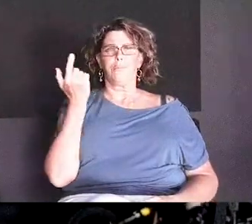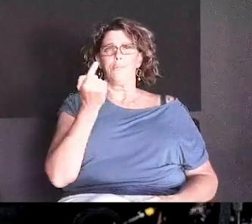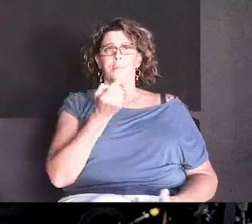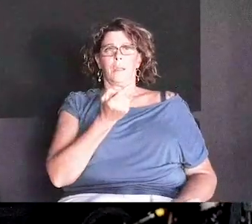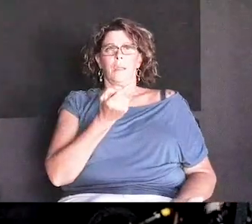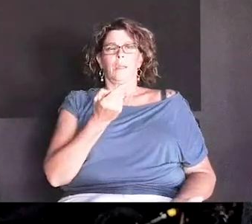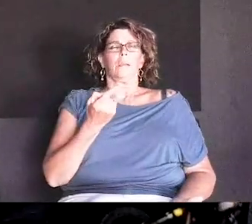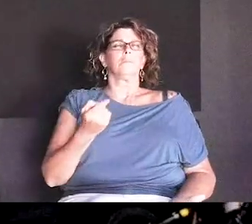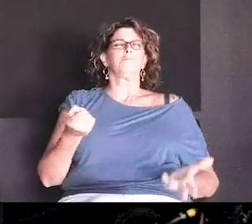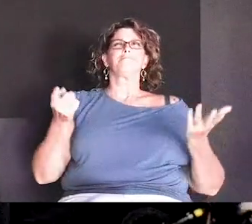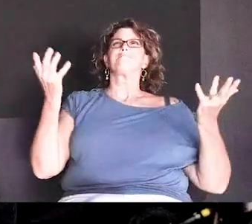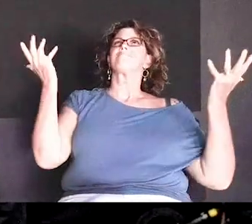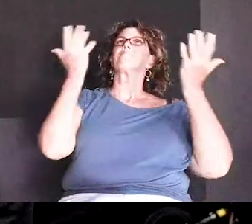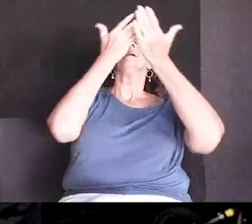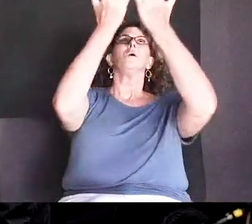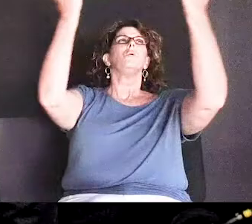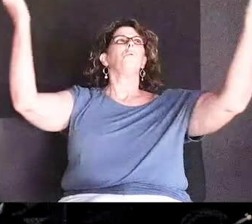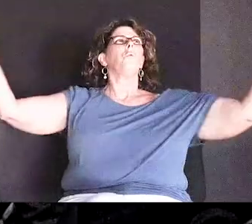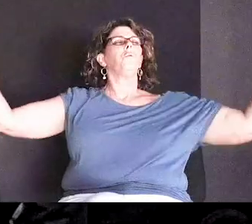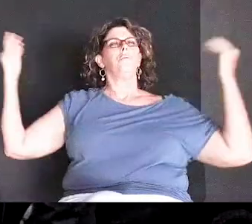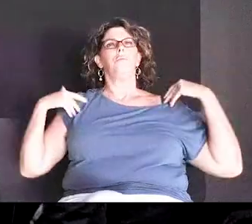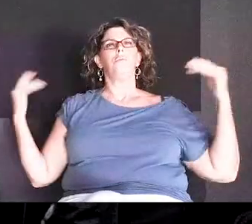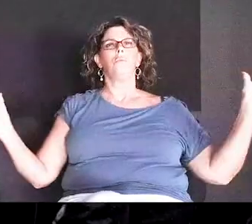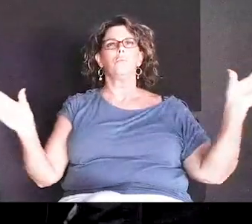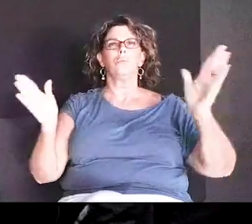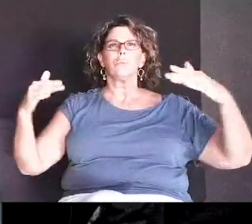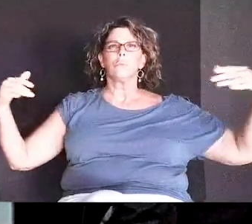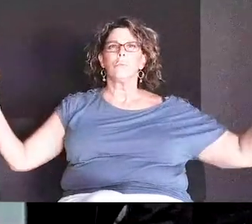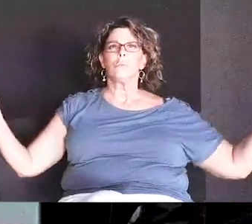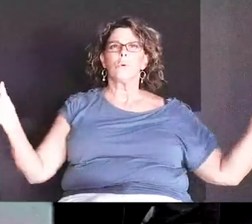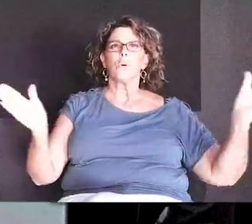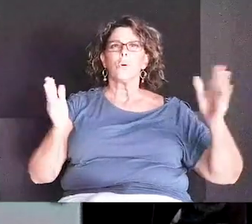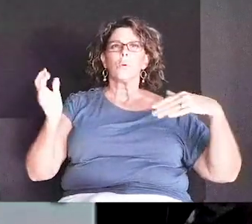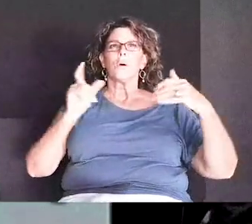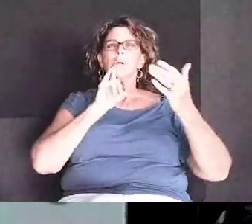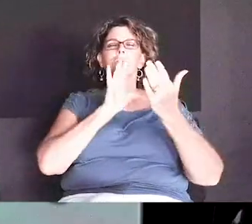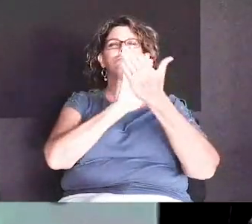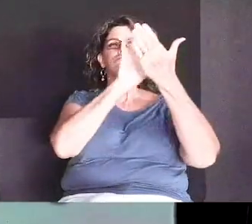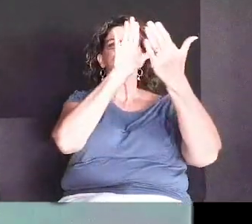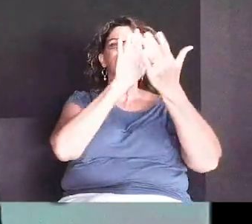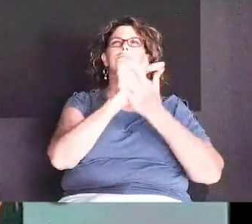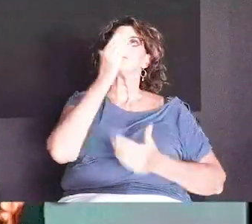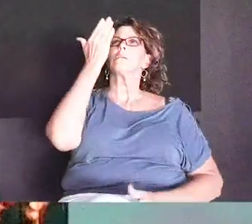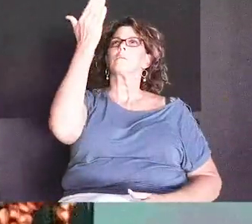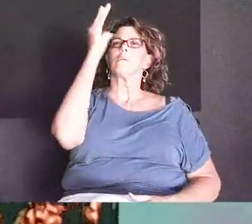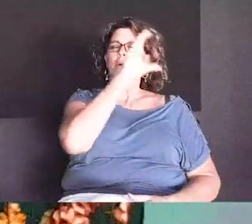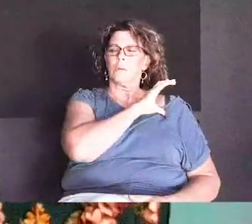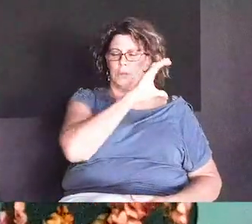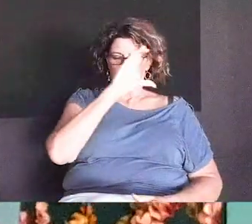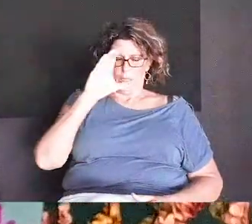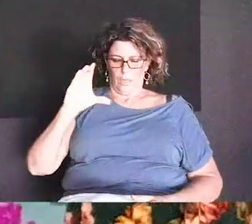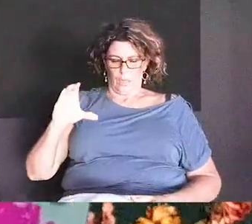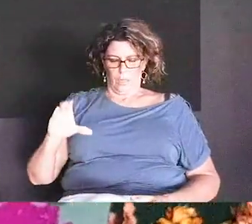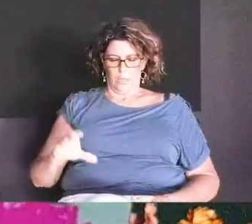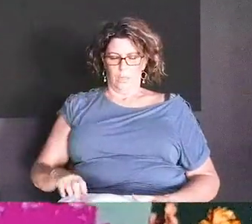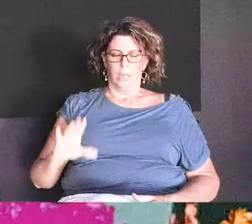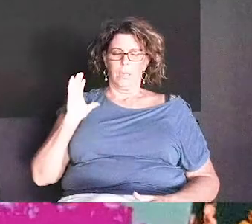your sting? The angel roared for Christ